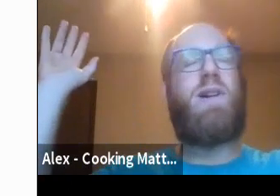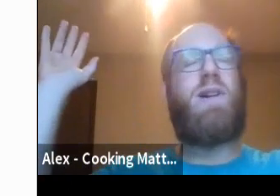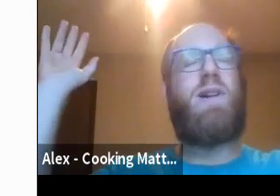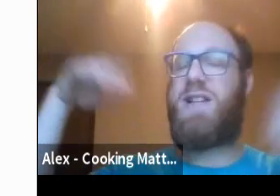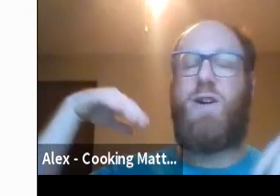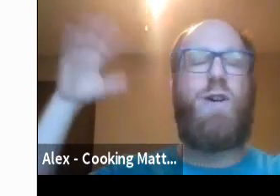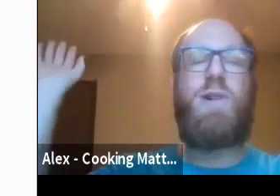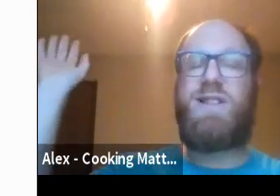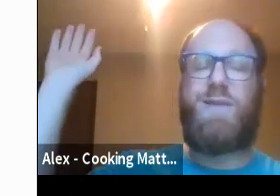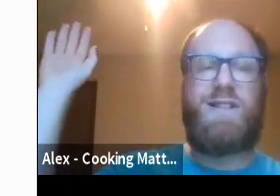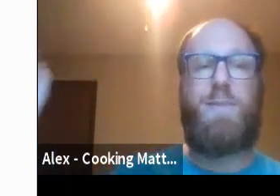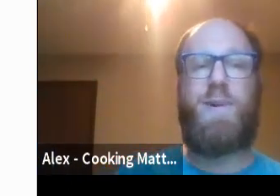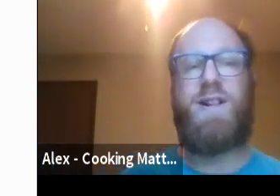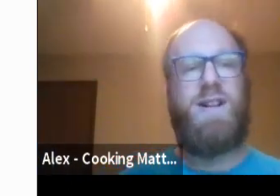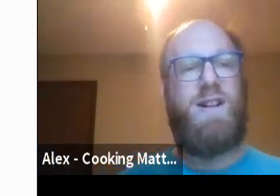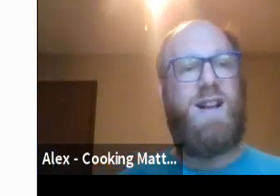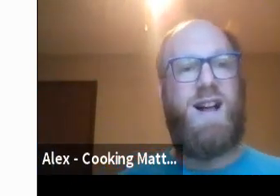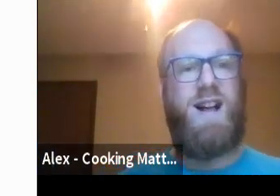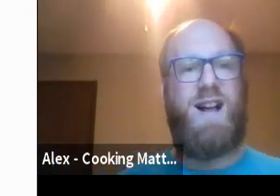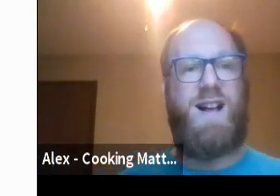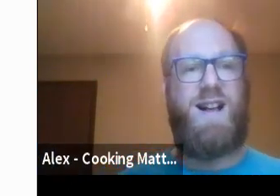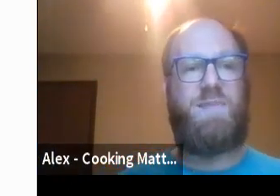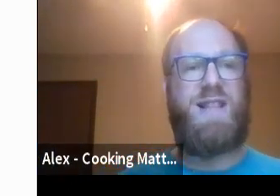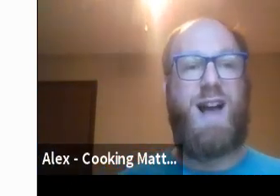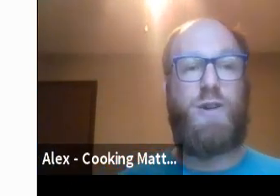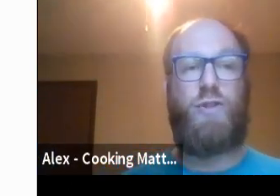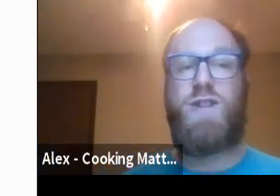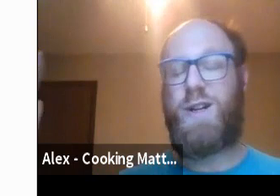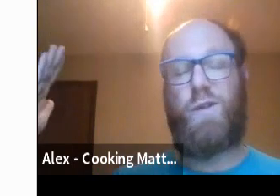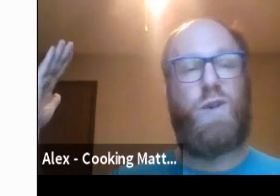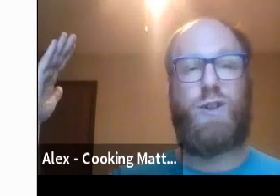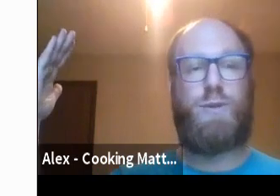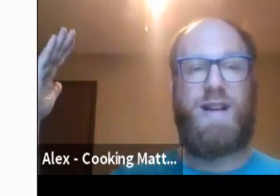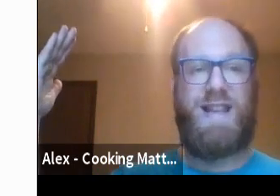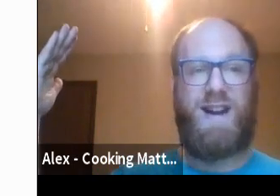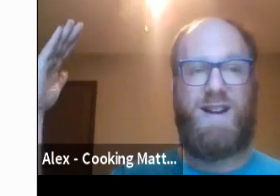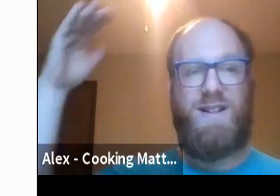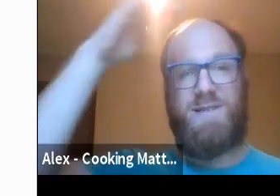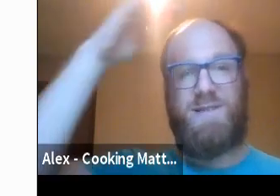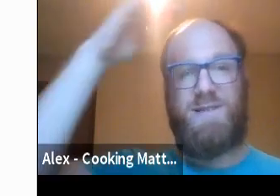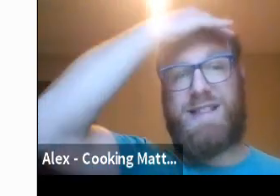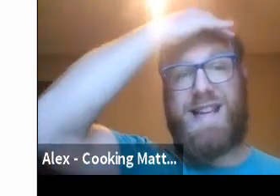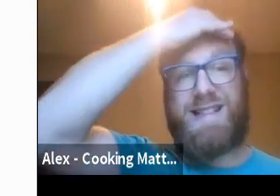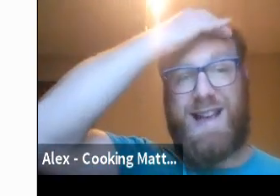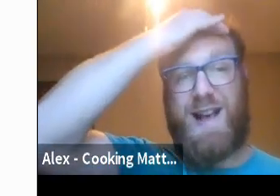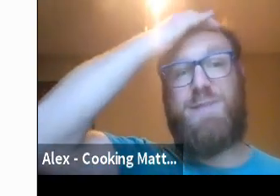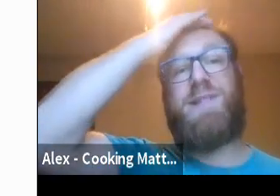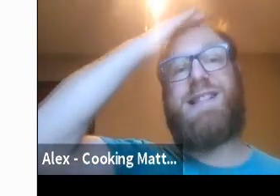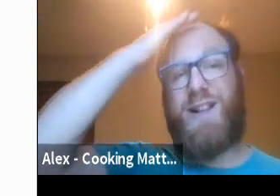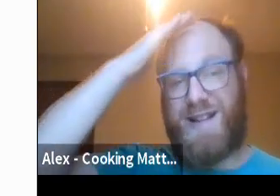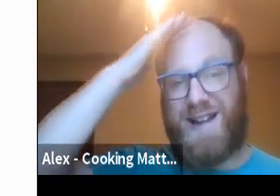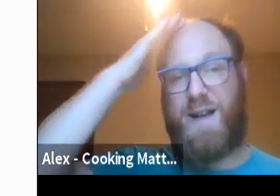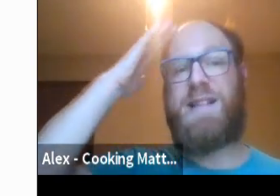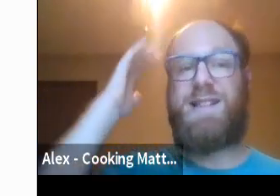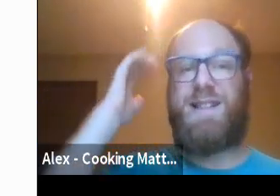incredibly simple, almost shelf-stable snack with 3 of your food groups right there. I'm seeing